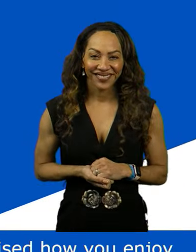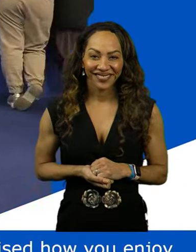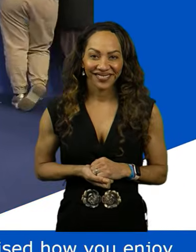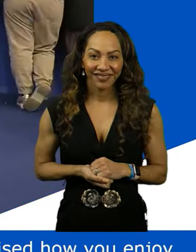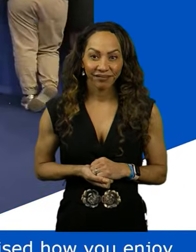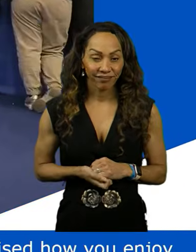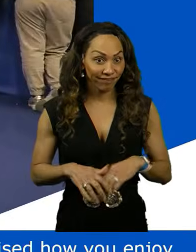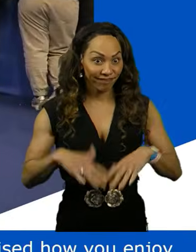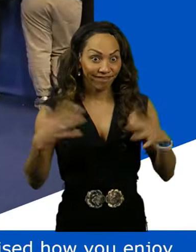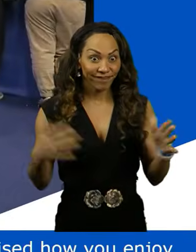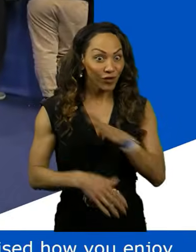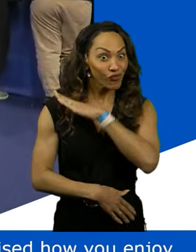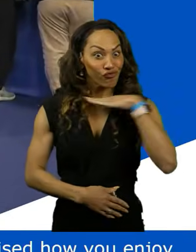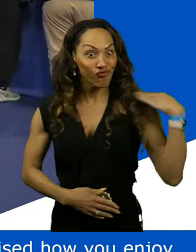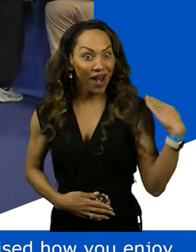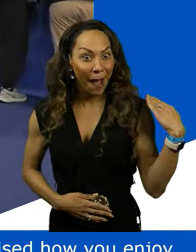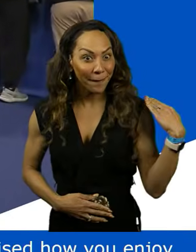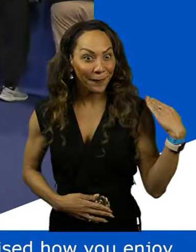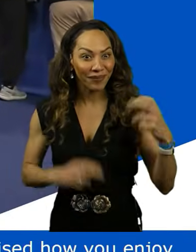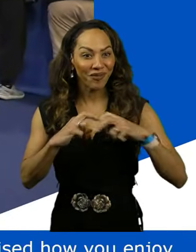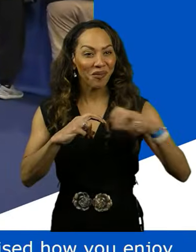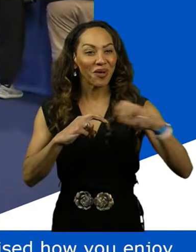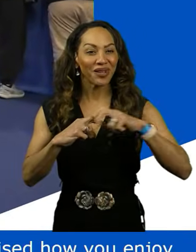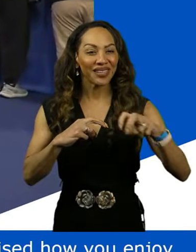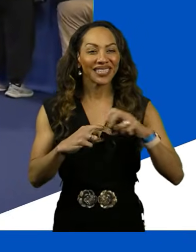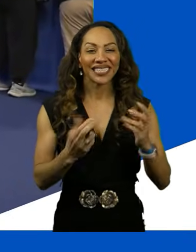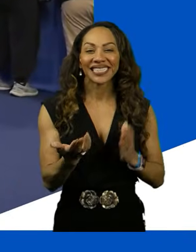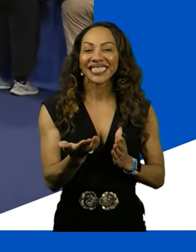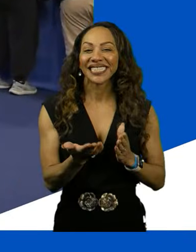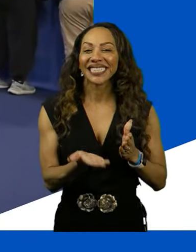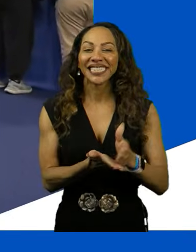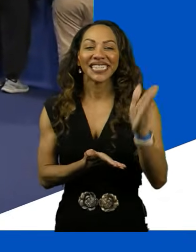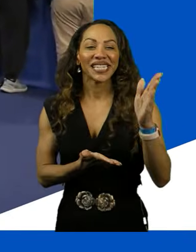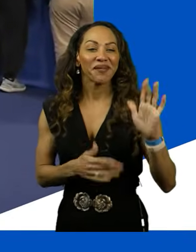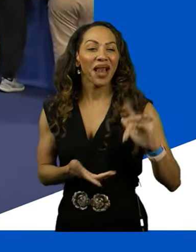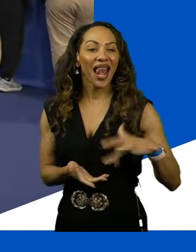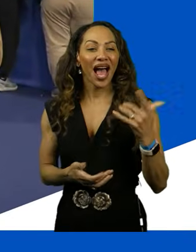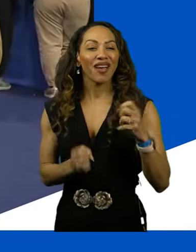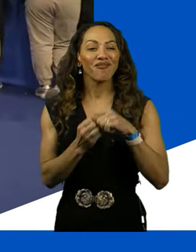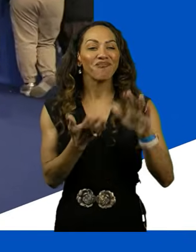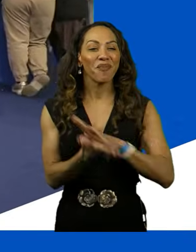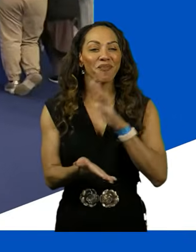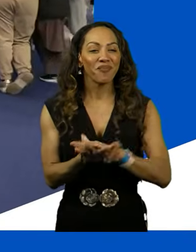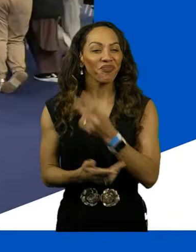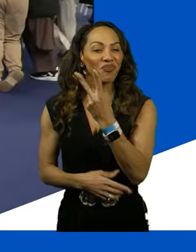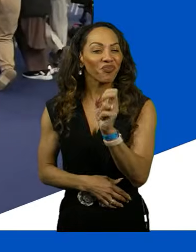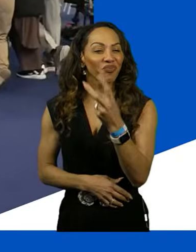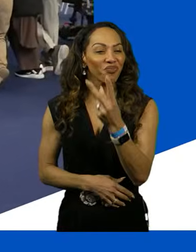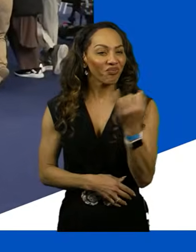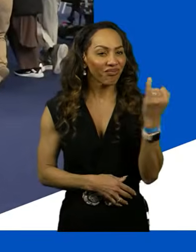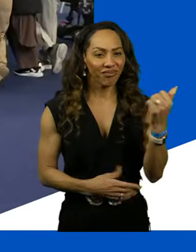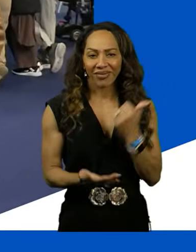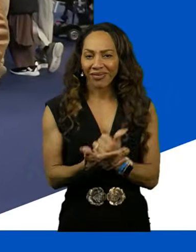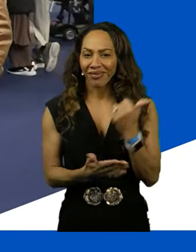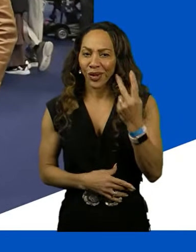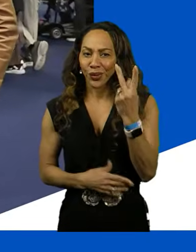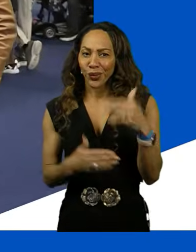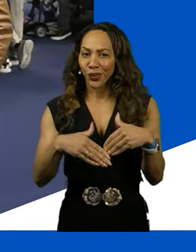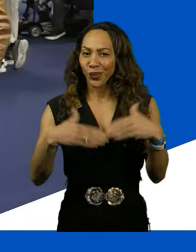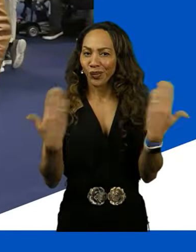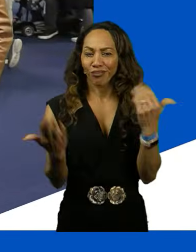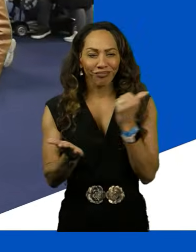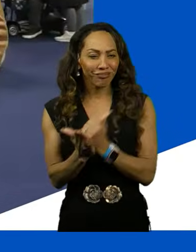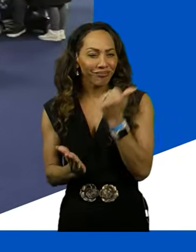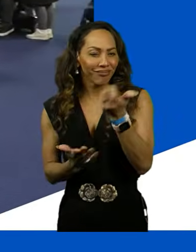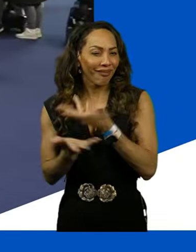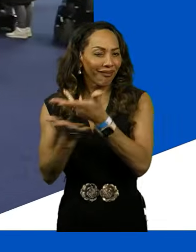And that's a wrap for Motability Scheme Live Birmingham 2026. We've had a fantastic couple of days. We've had some